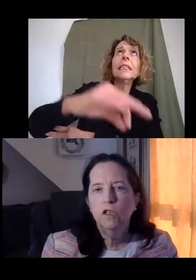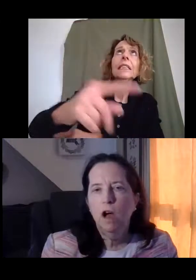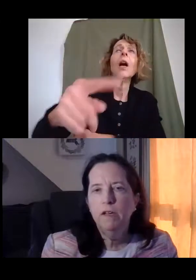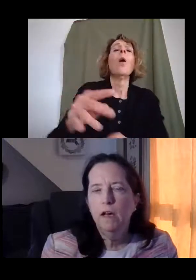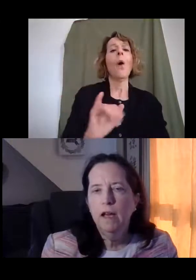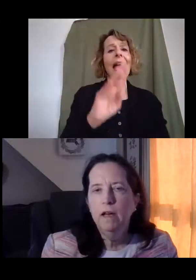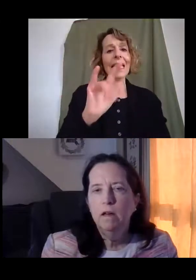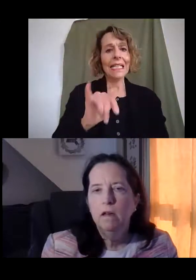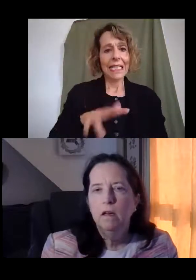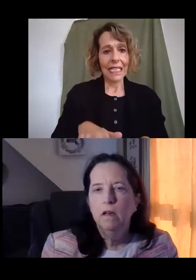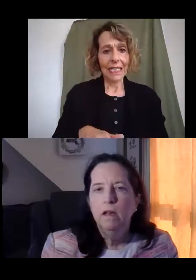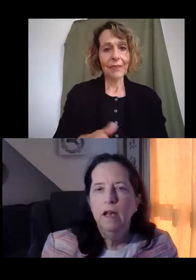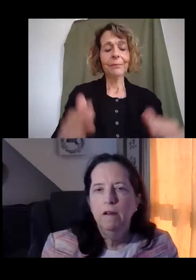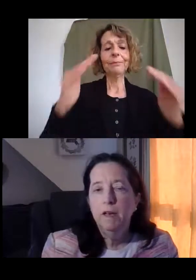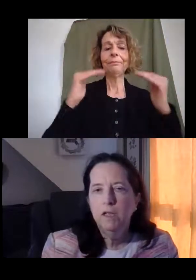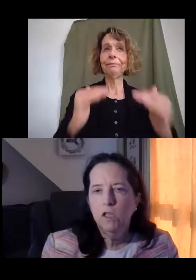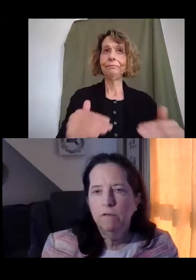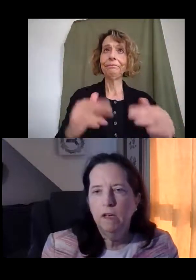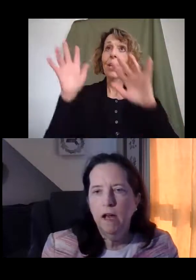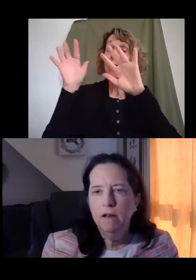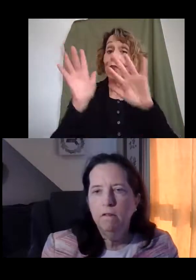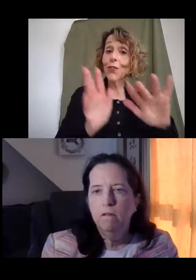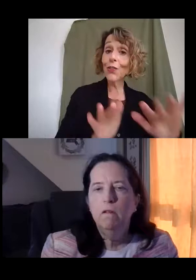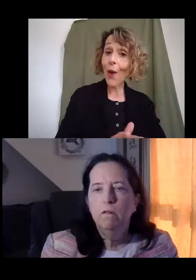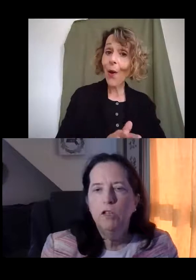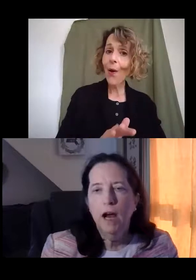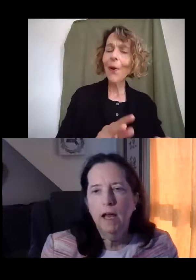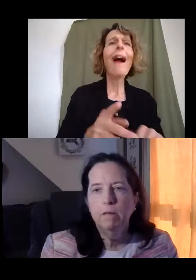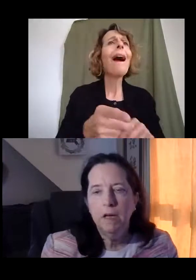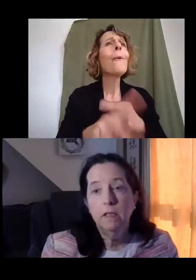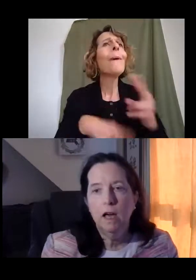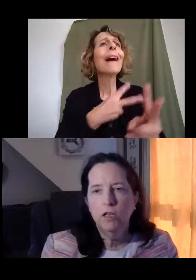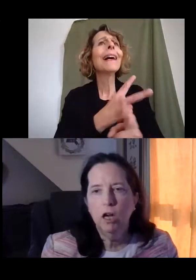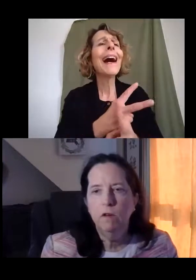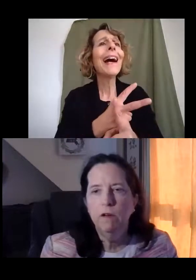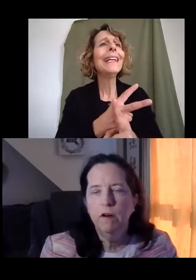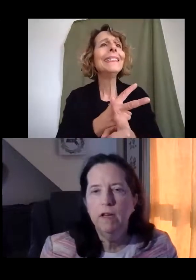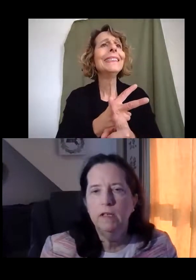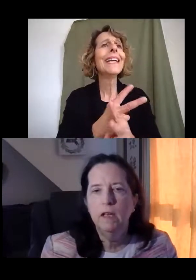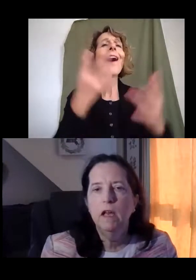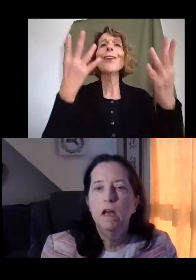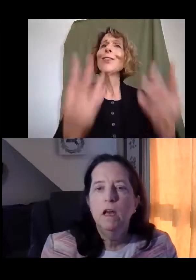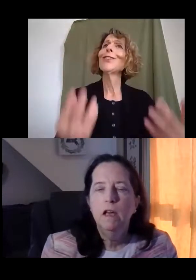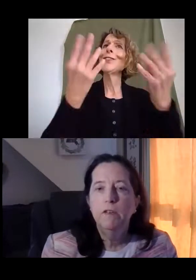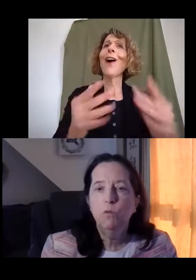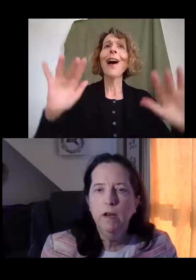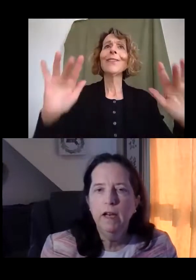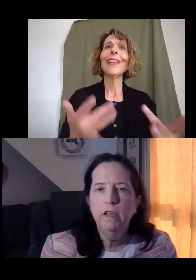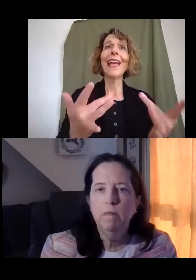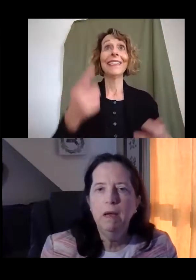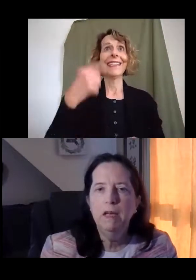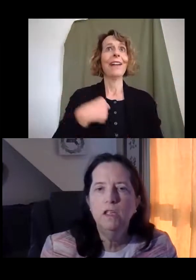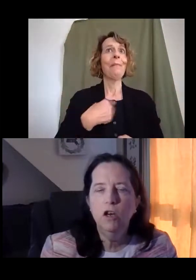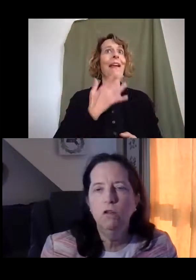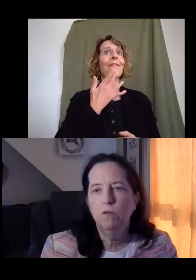Is it soft and light? And if it is soft and light, which I like because I can shovel it very easily, if it's windy,